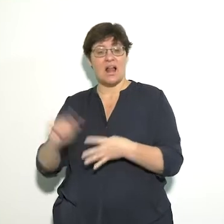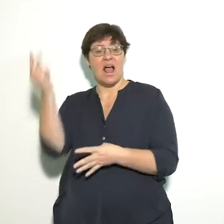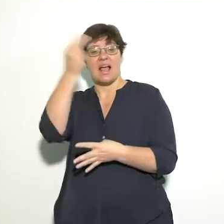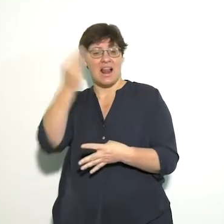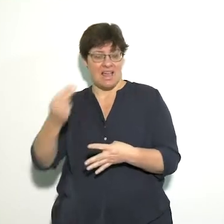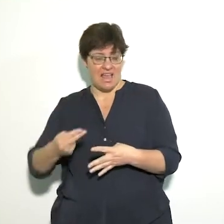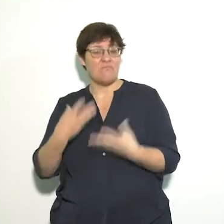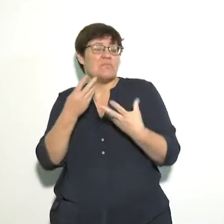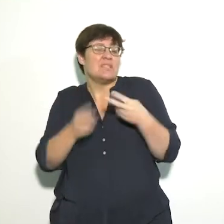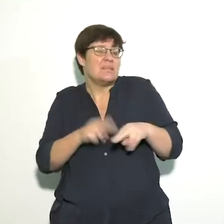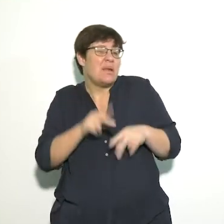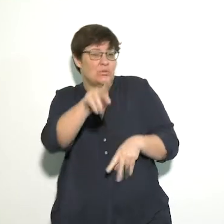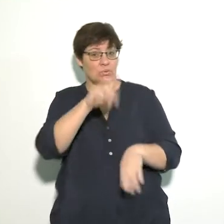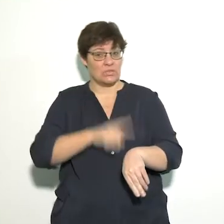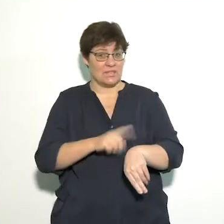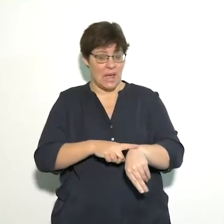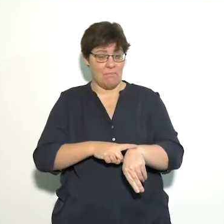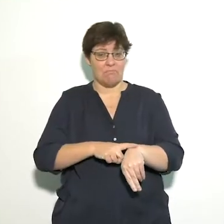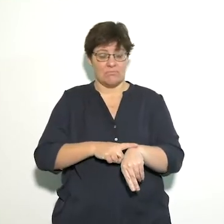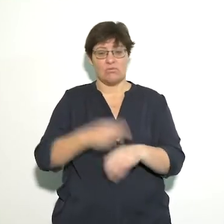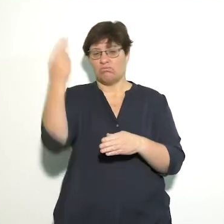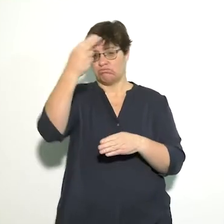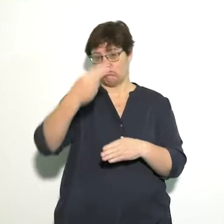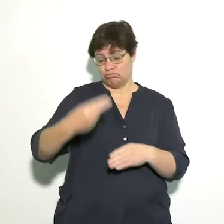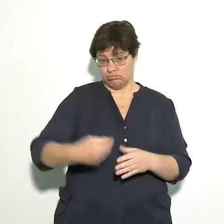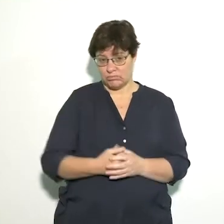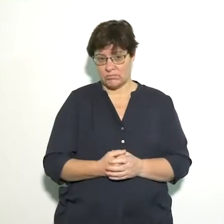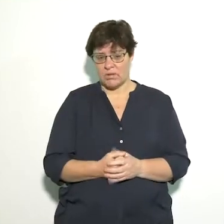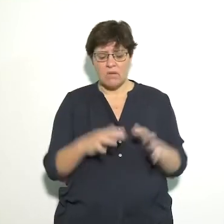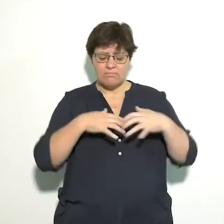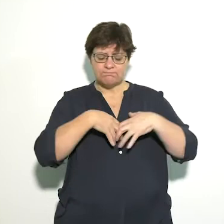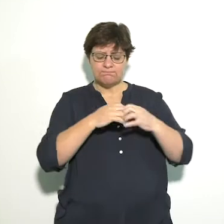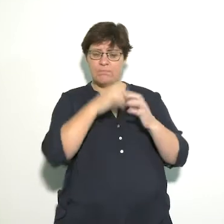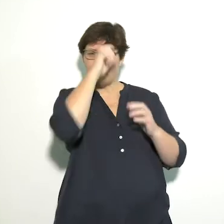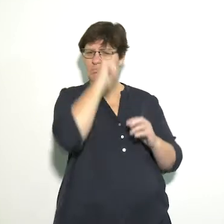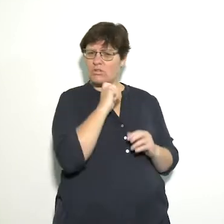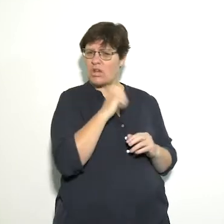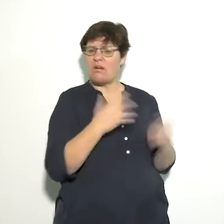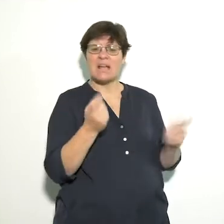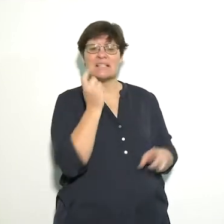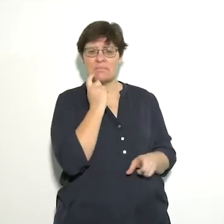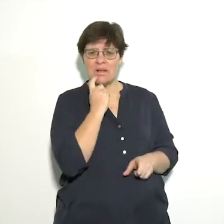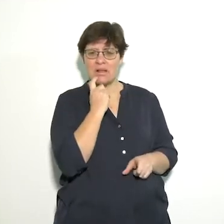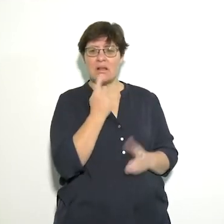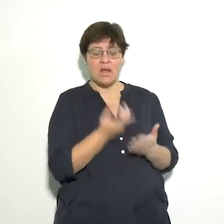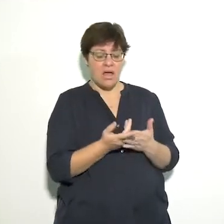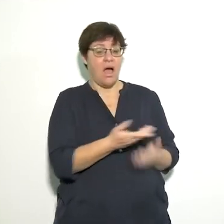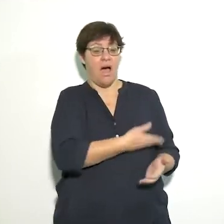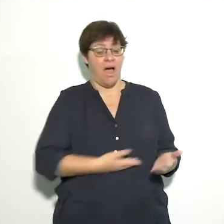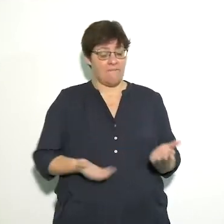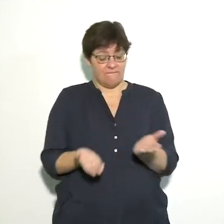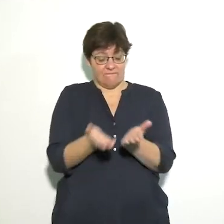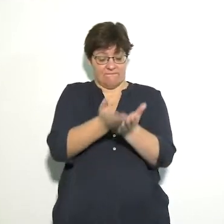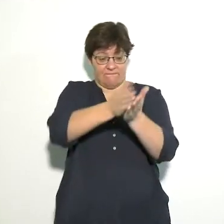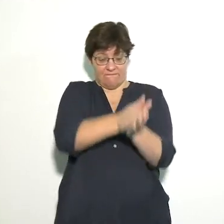crayons if you have more time to color in your pictures. What do you need to do to create your pictures? It's quite simple. Fold your page in